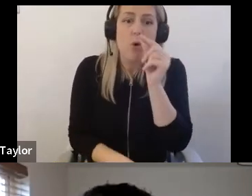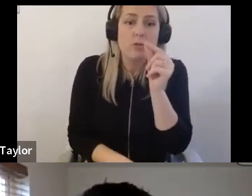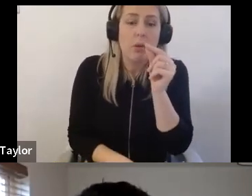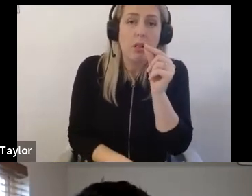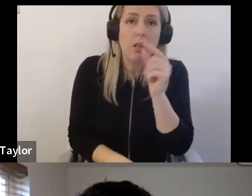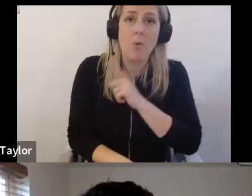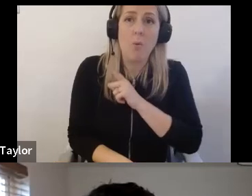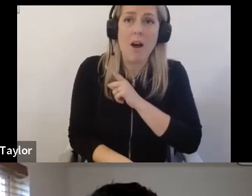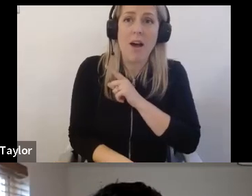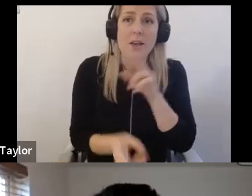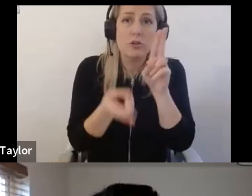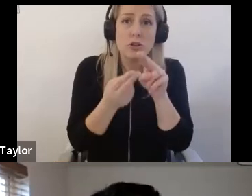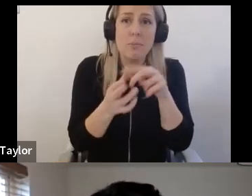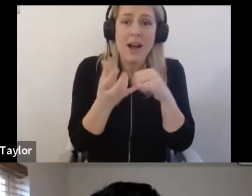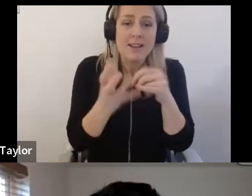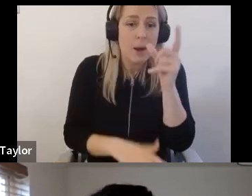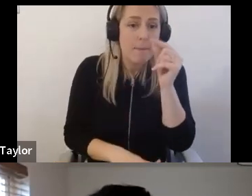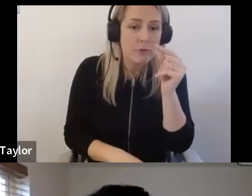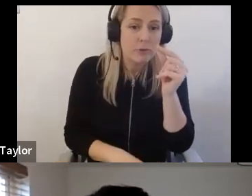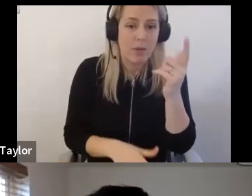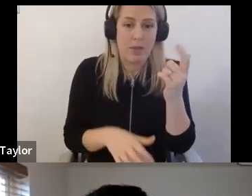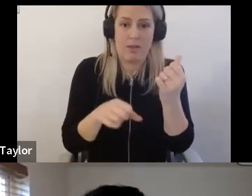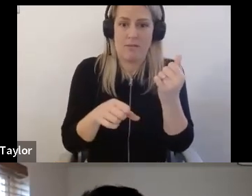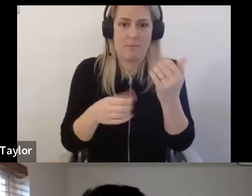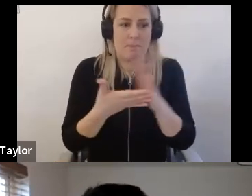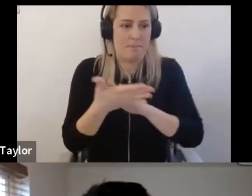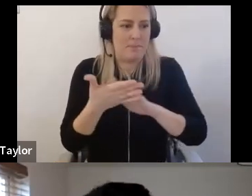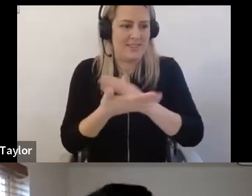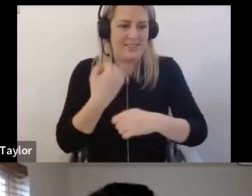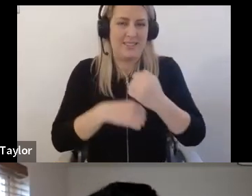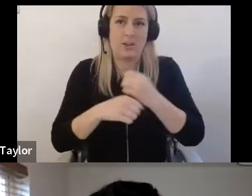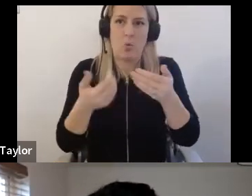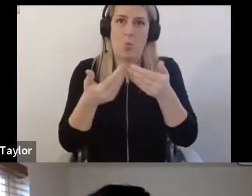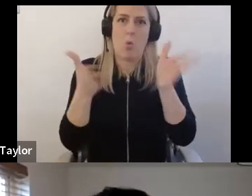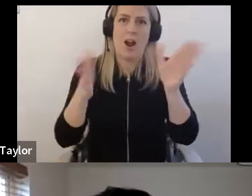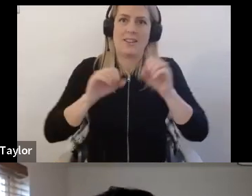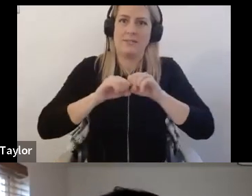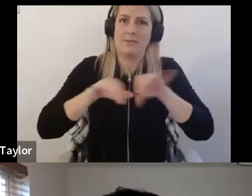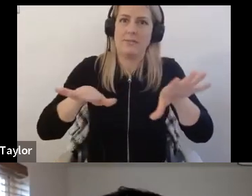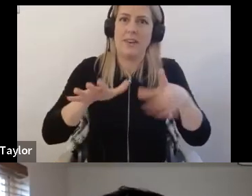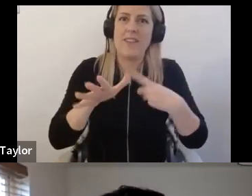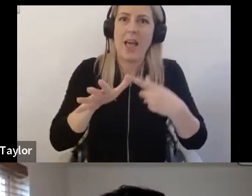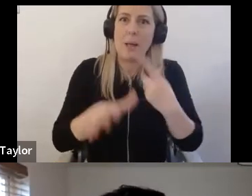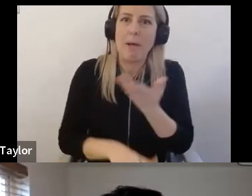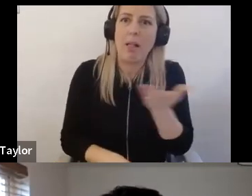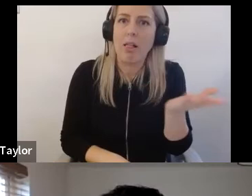are struggling in the advanced economies, the Western world,